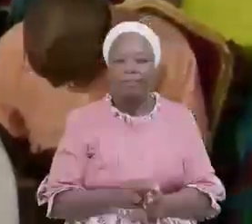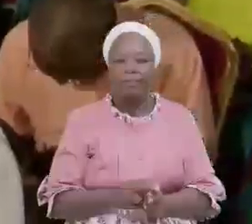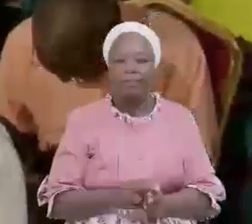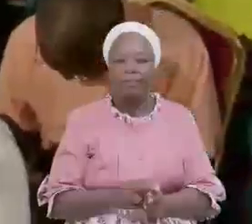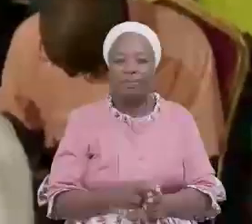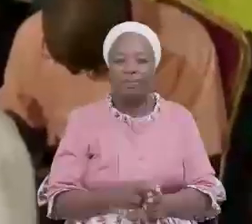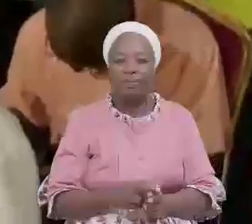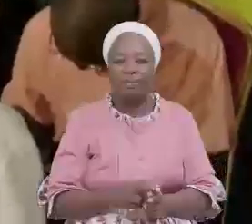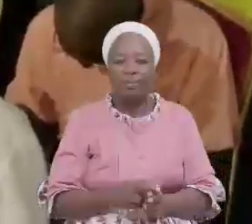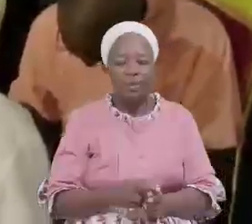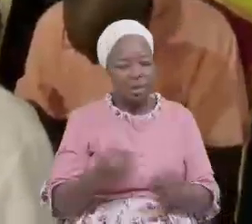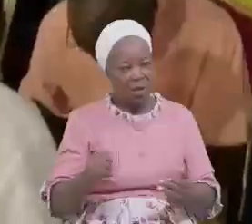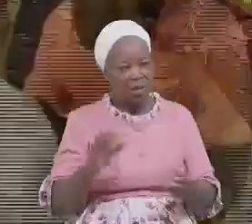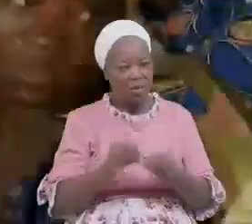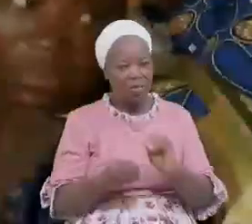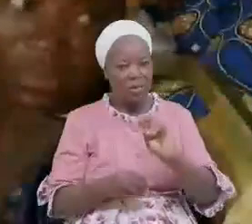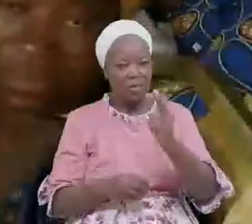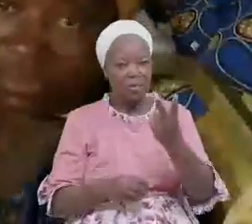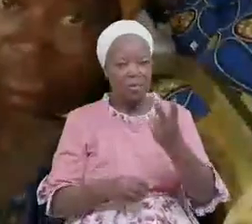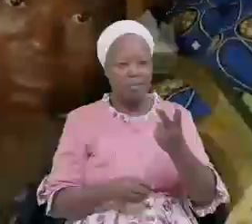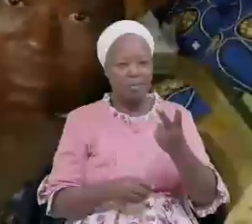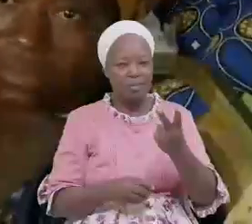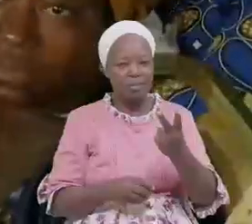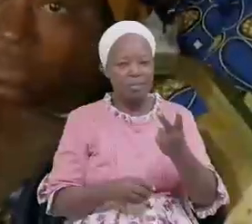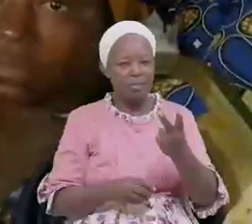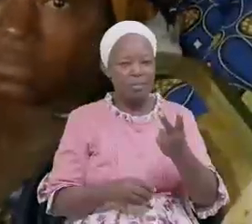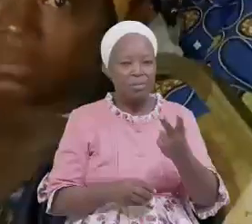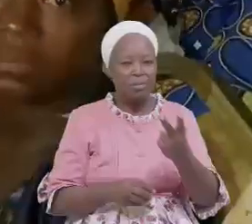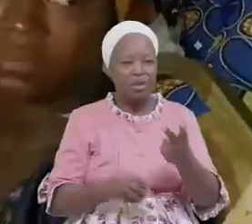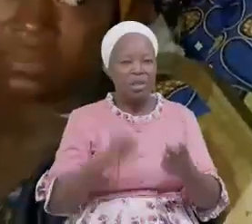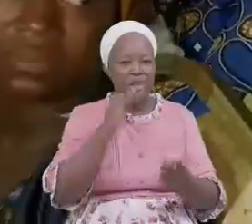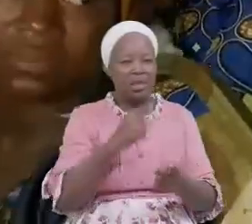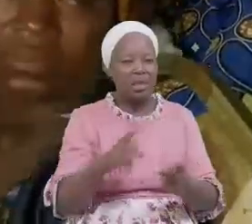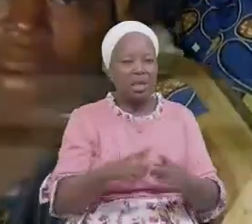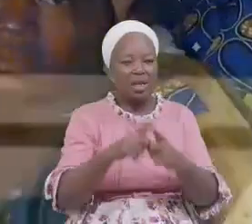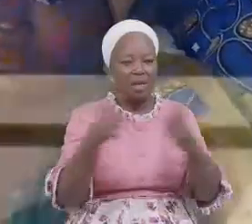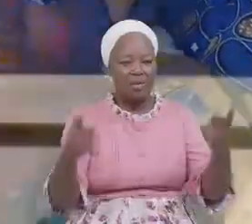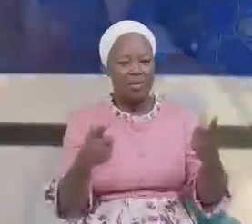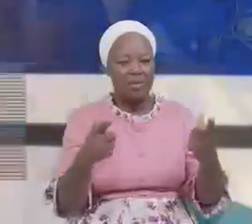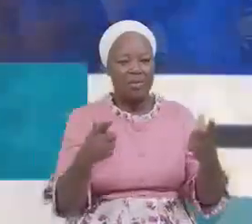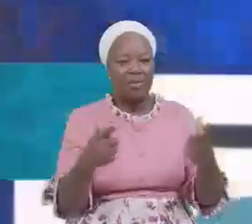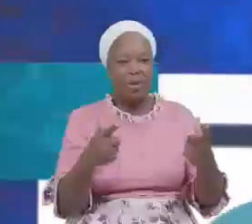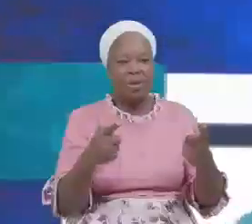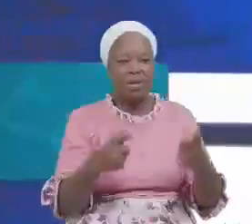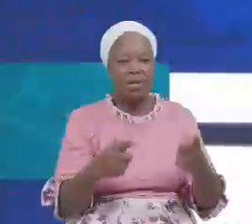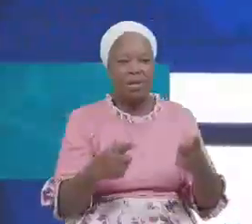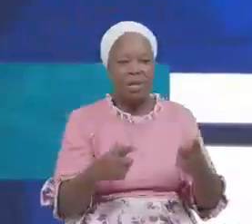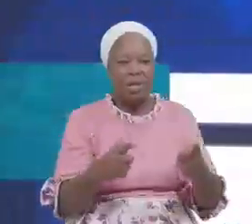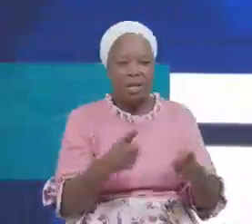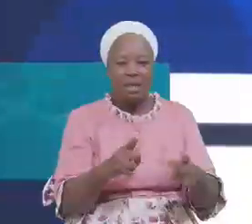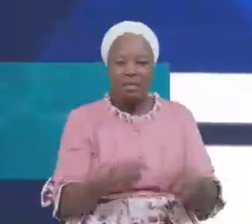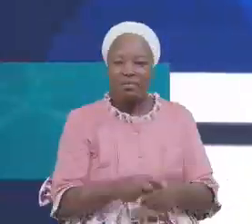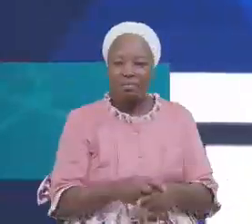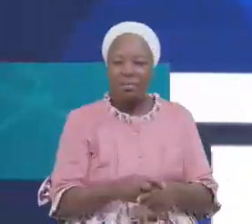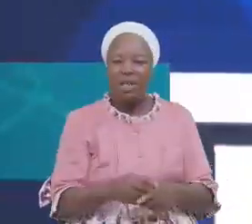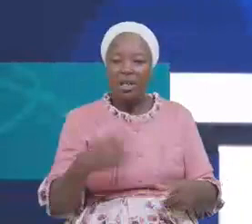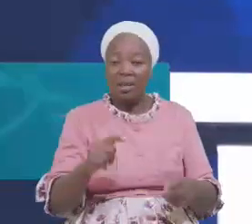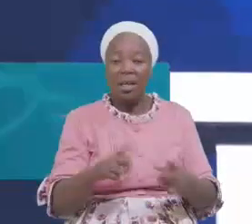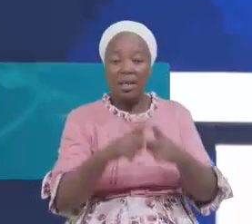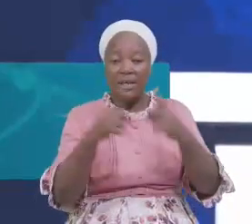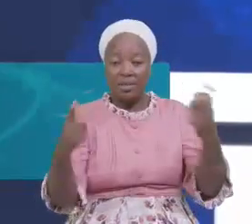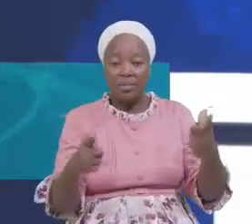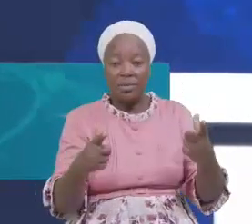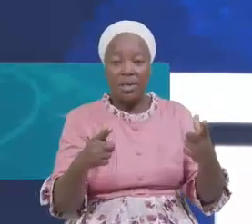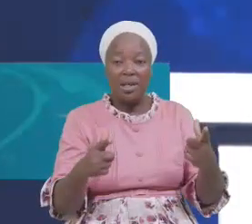Now number two. Number two is the great restorative visitation for our healing.